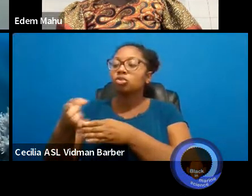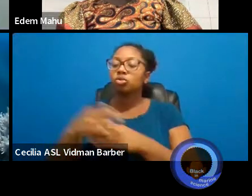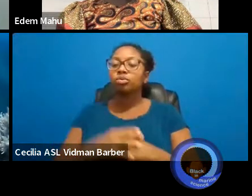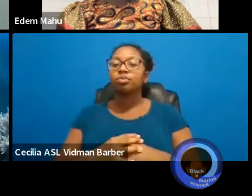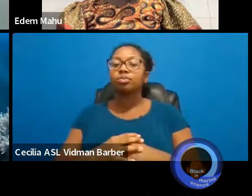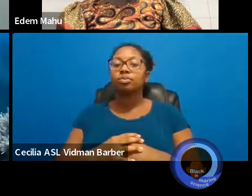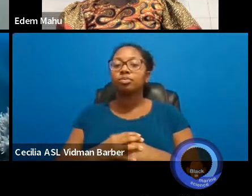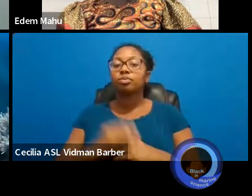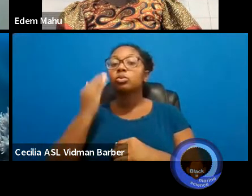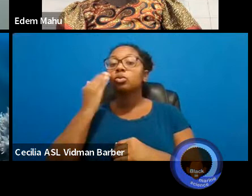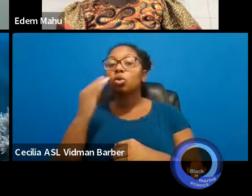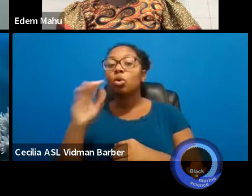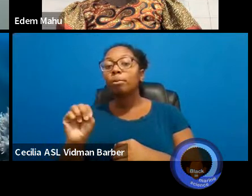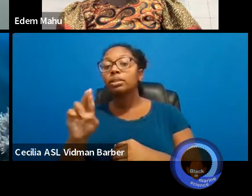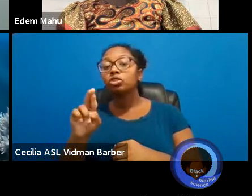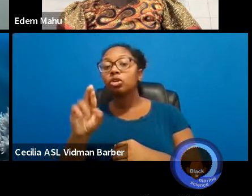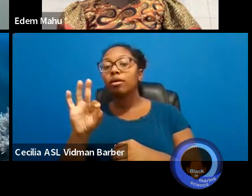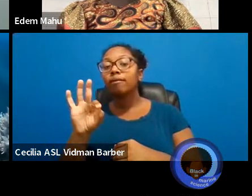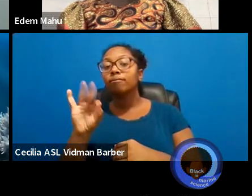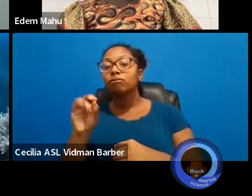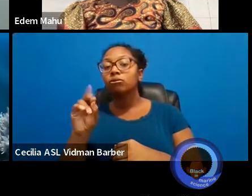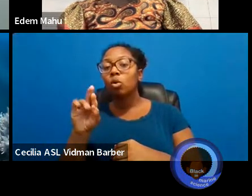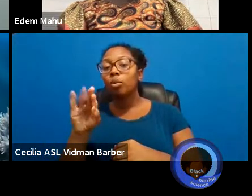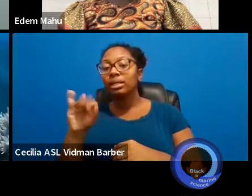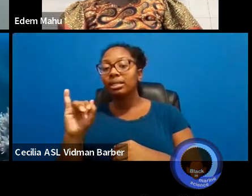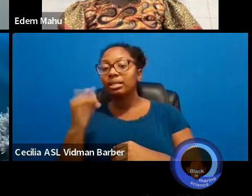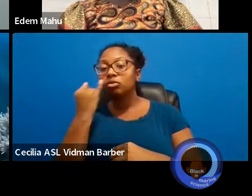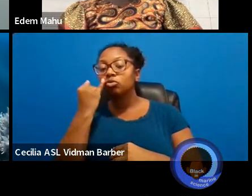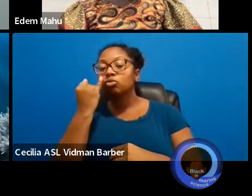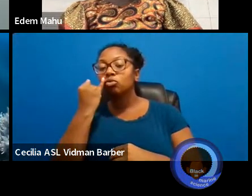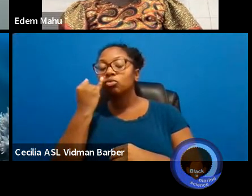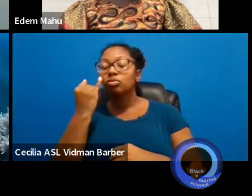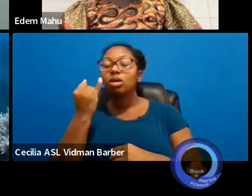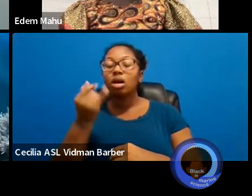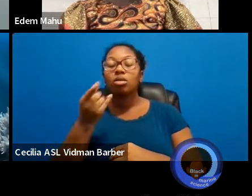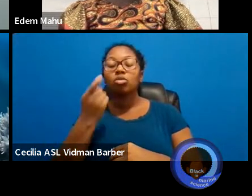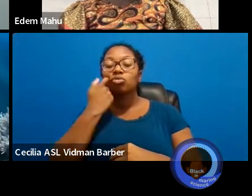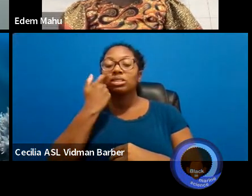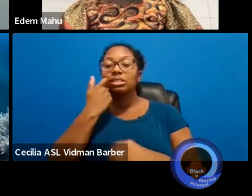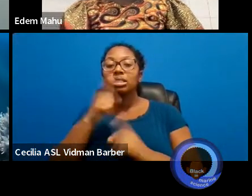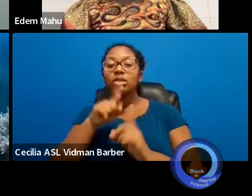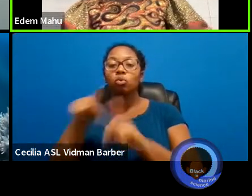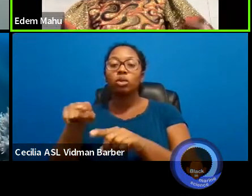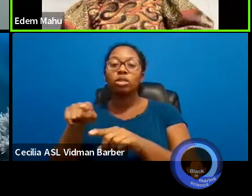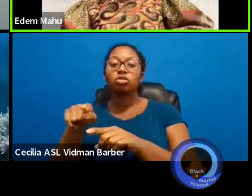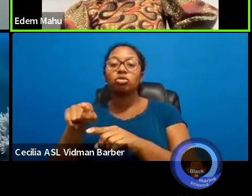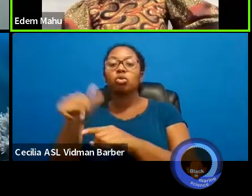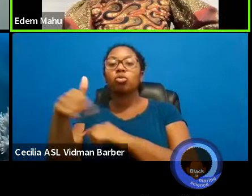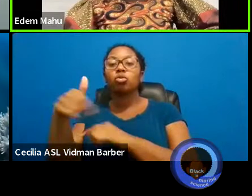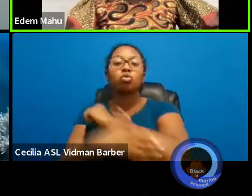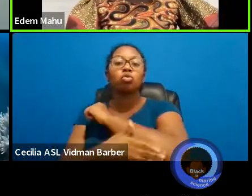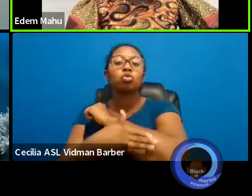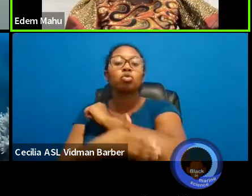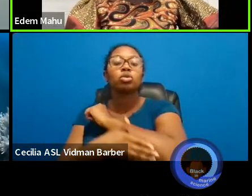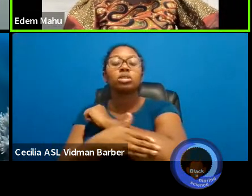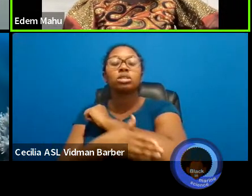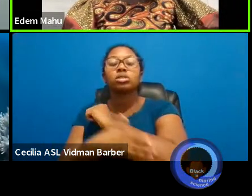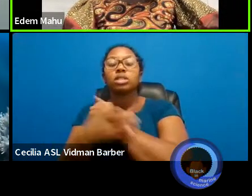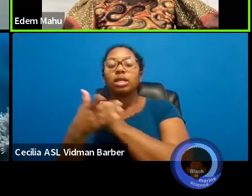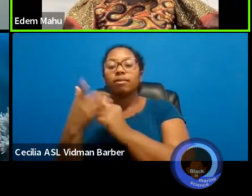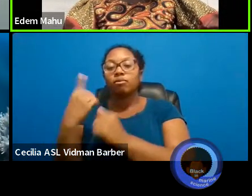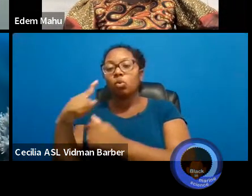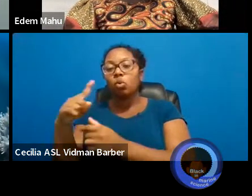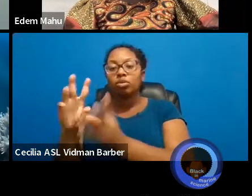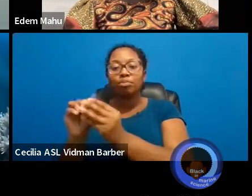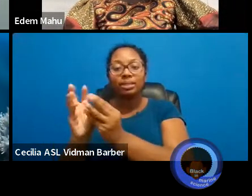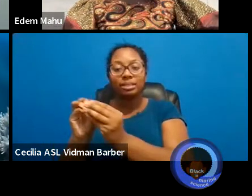example, Mr. Forbi was just overseas at the COP27 meeting, but I have a question about the process of being